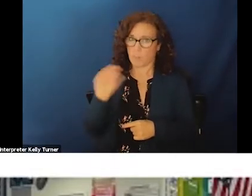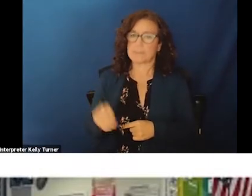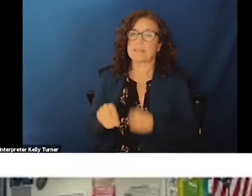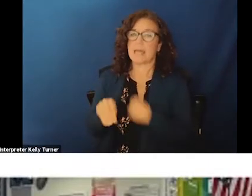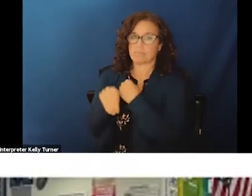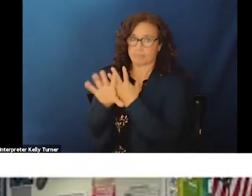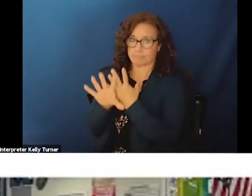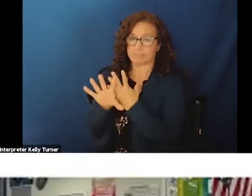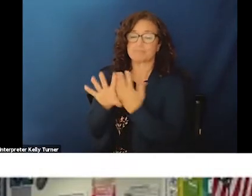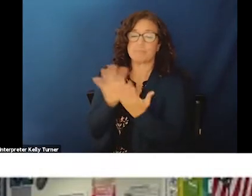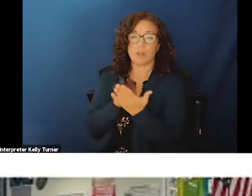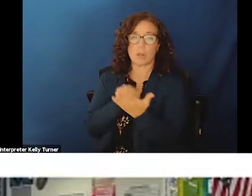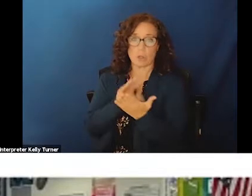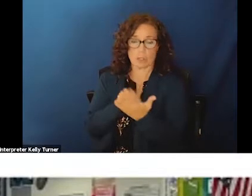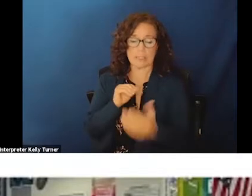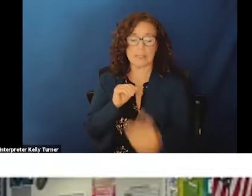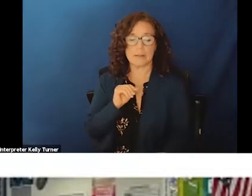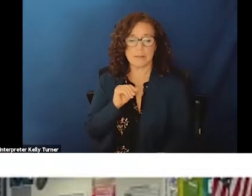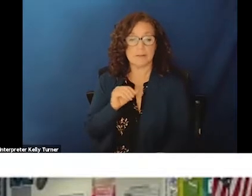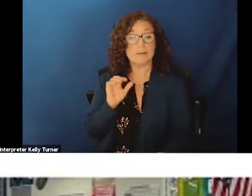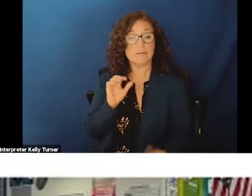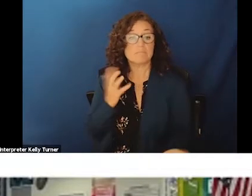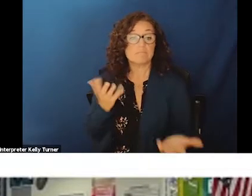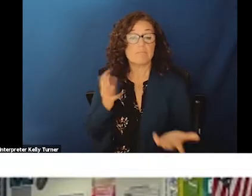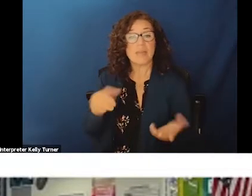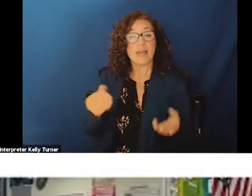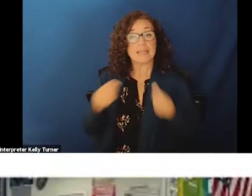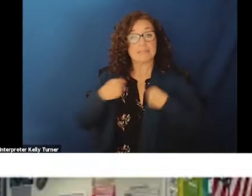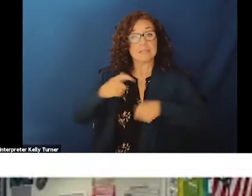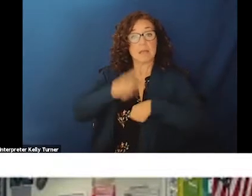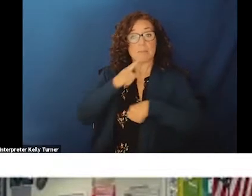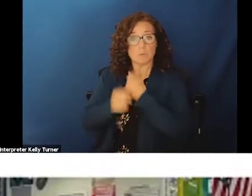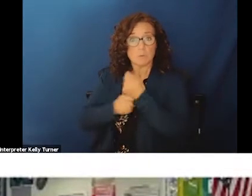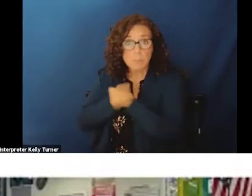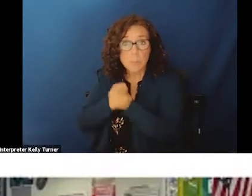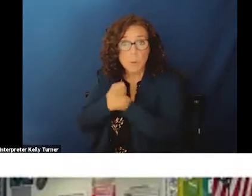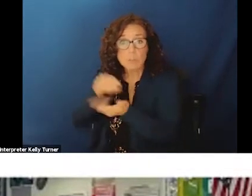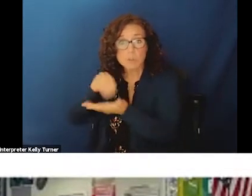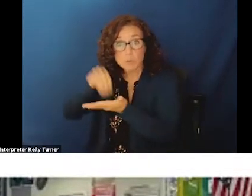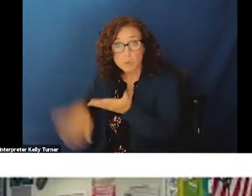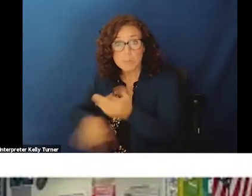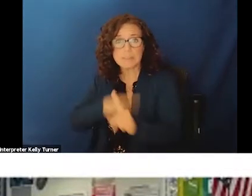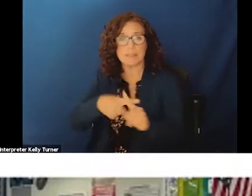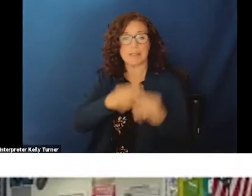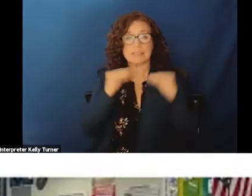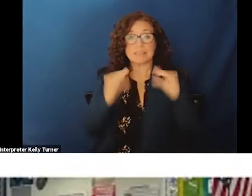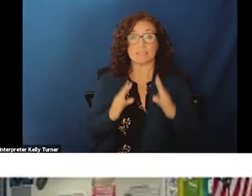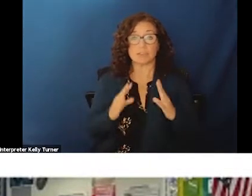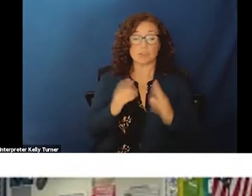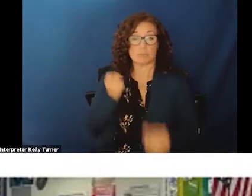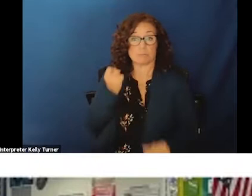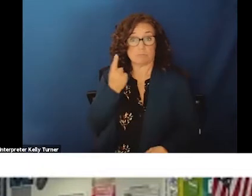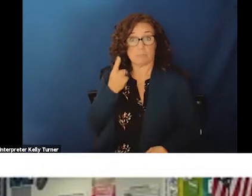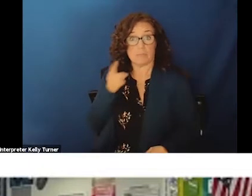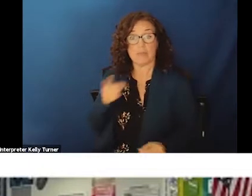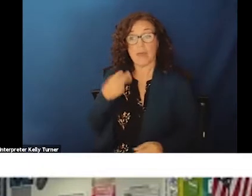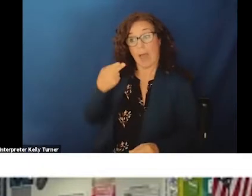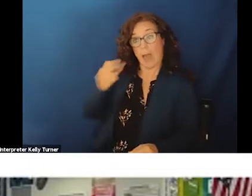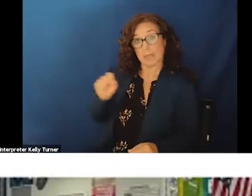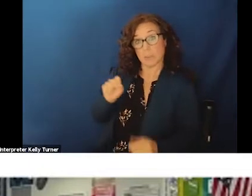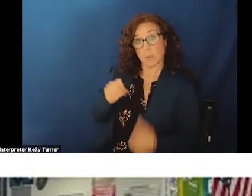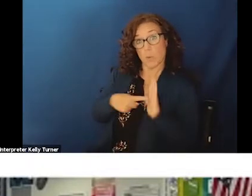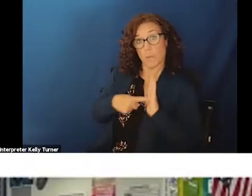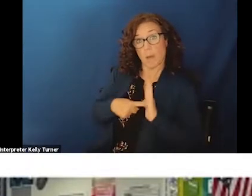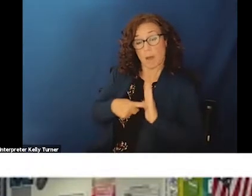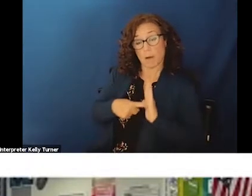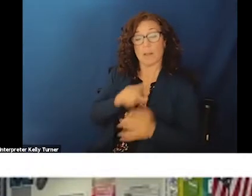that helps us ensure that we can best support students and teachers, given that the secondary model of in-person learning